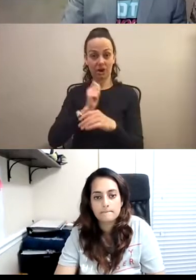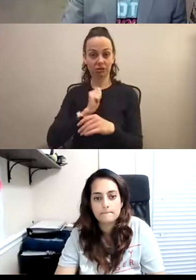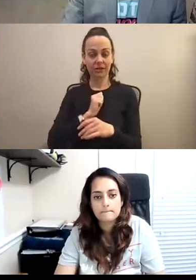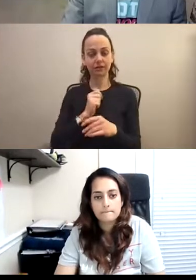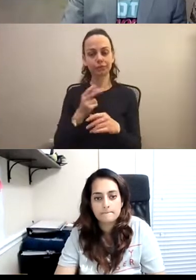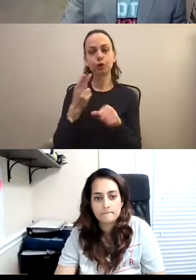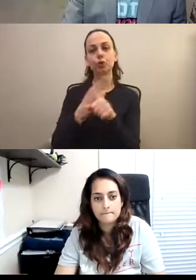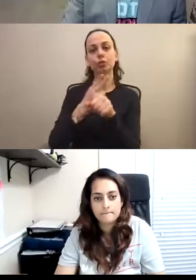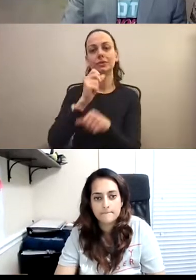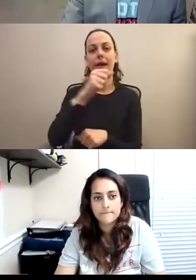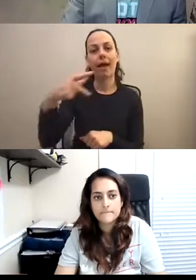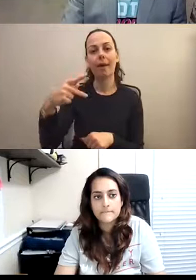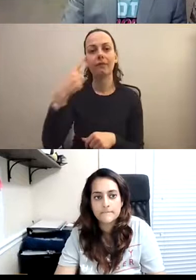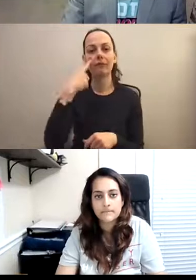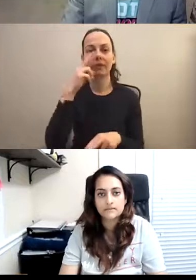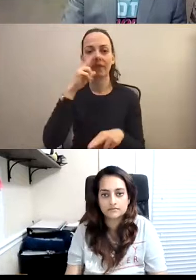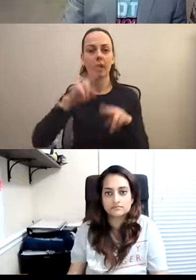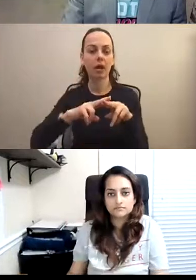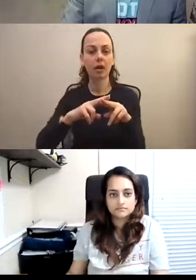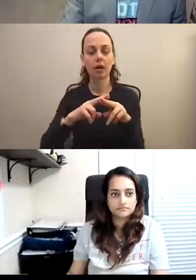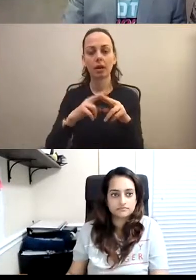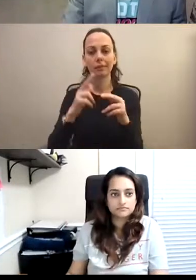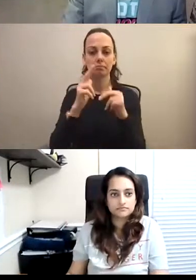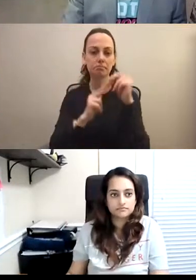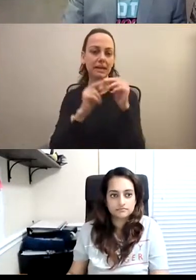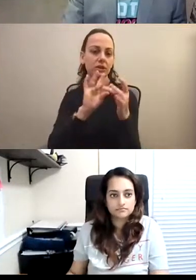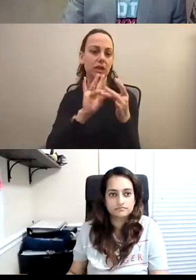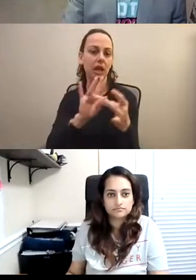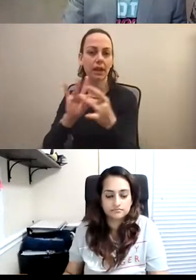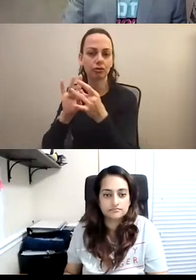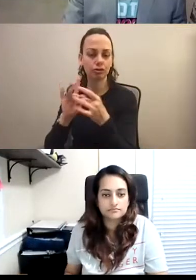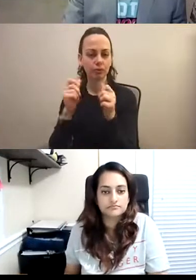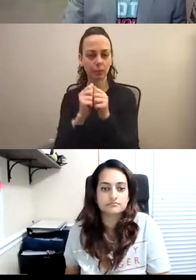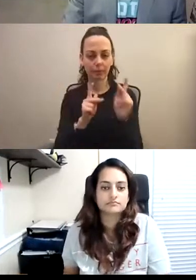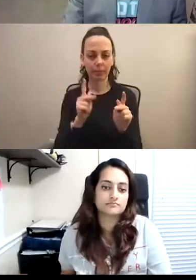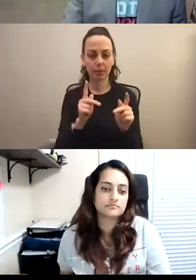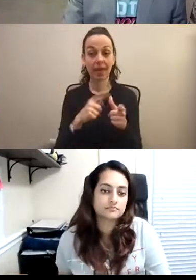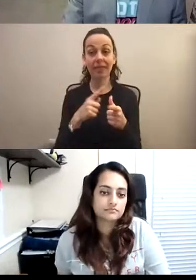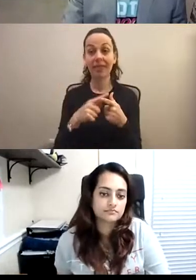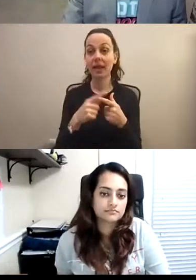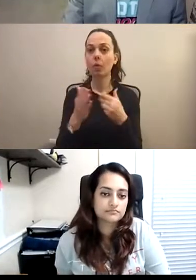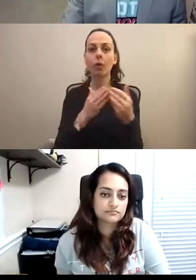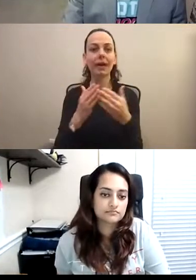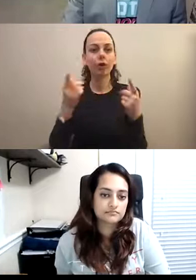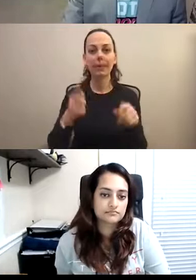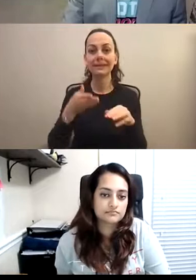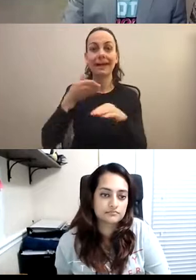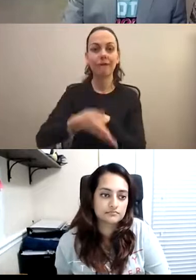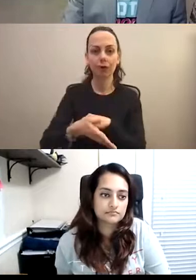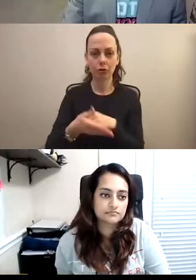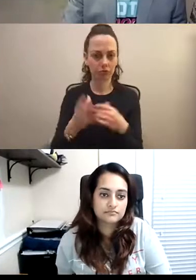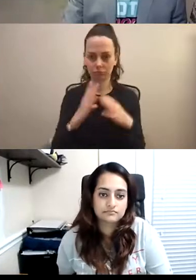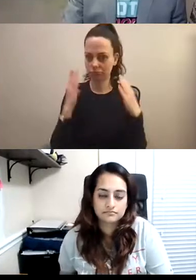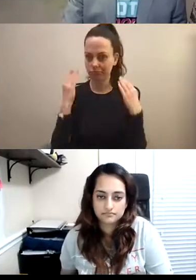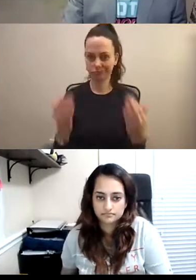apps, to have fun, to just build a genuine connection with someone. And then whatever happens from there is what